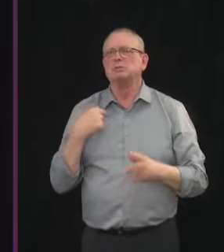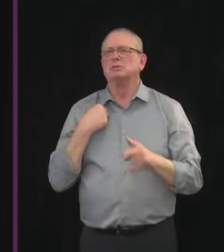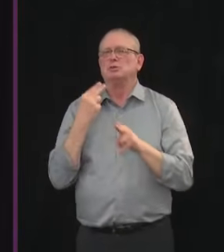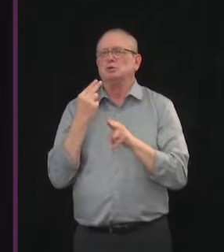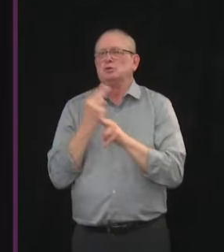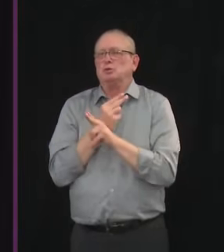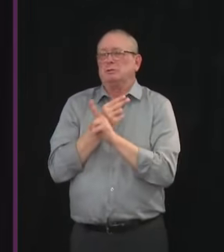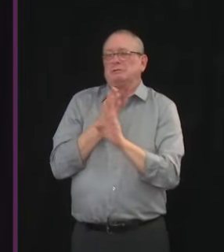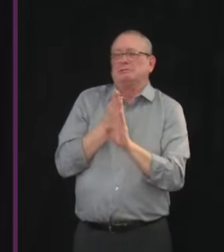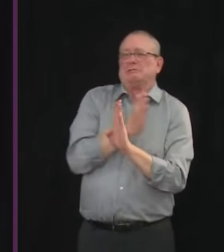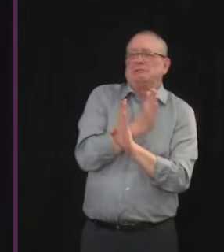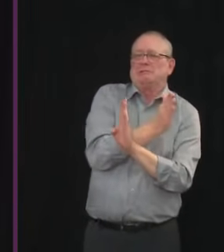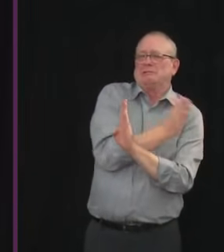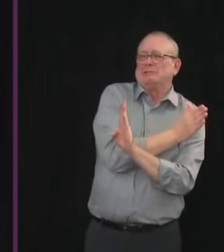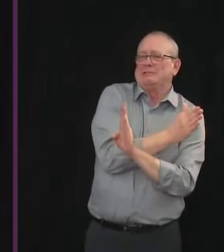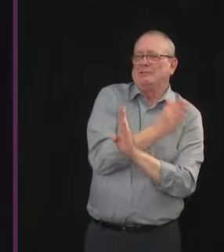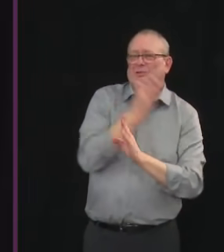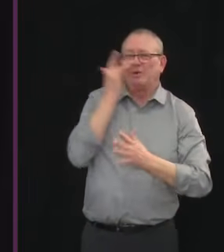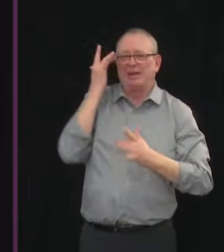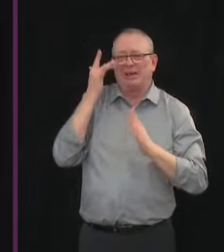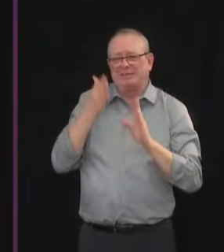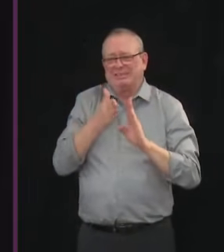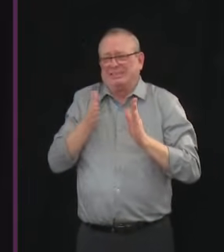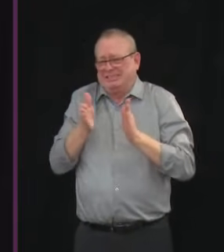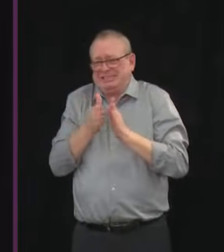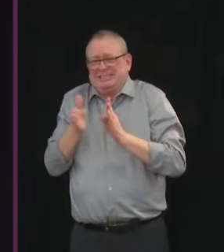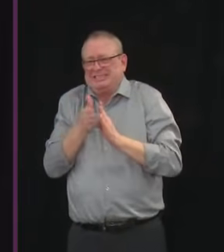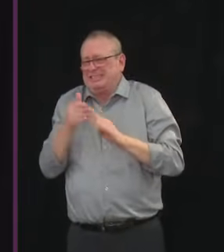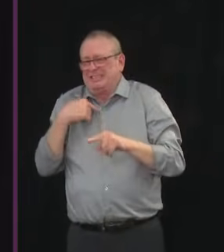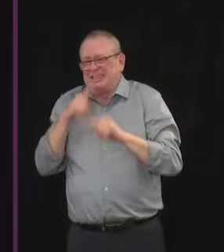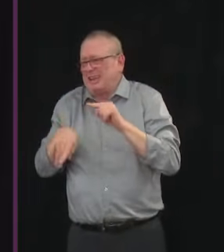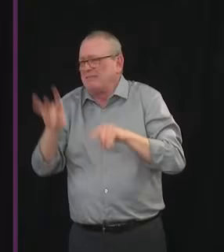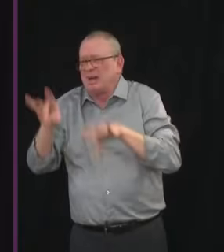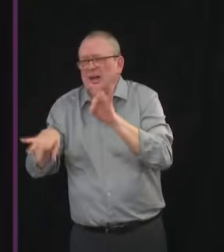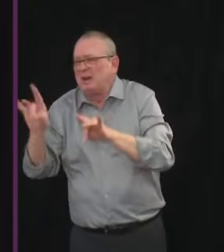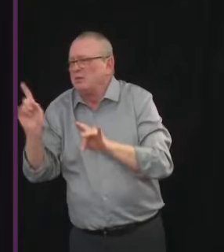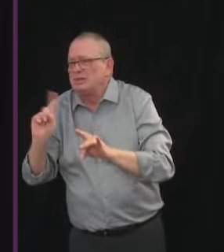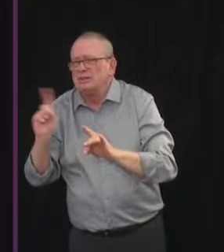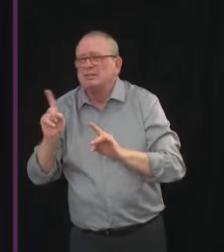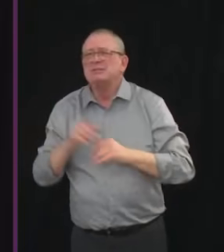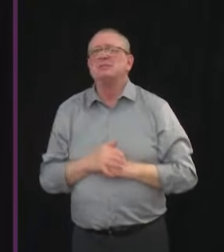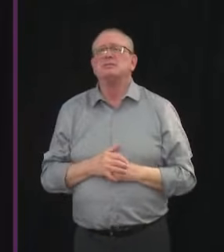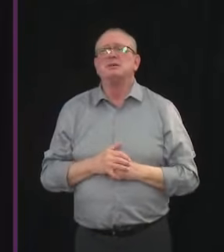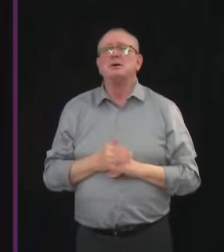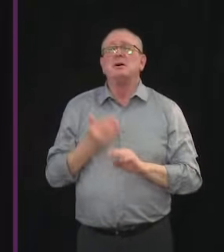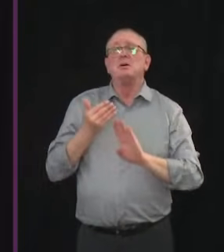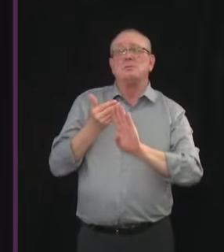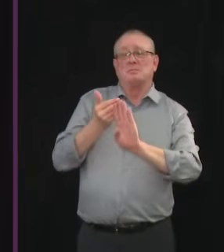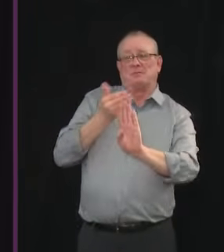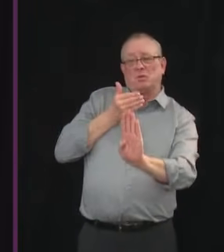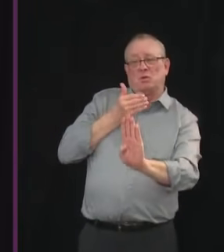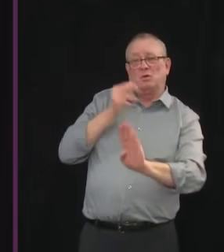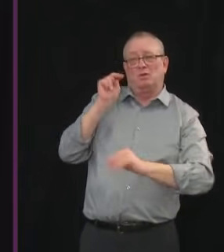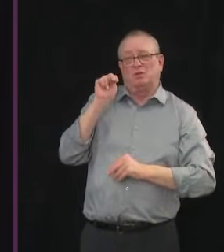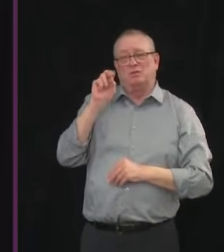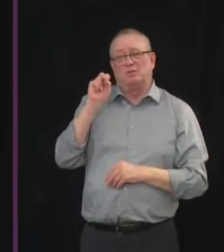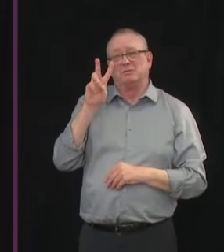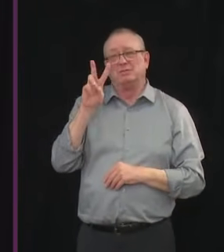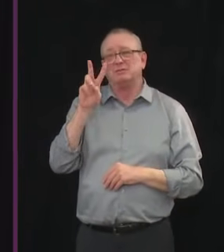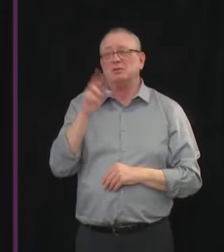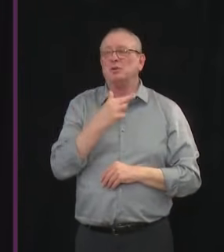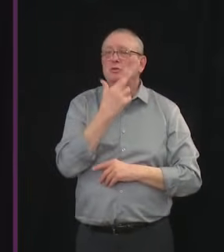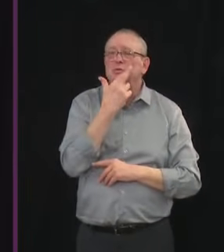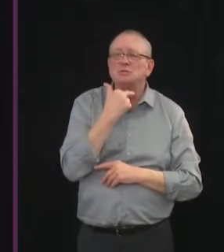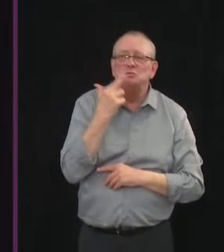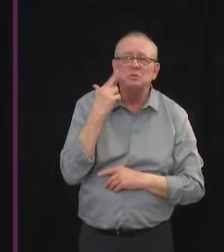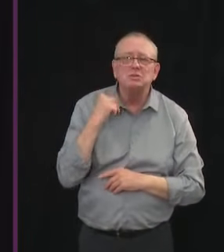is that the numbers of cases attributed to those types of environments, so again, restaurants, fitness being the two that